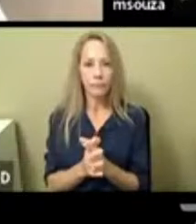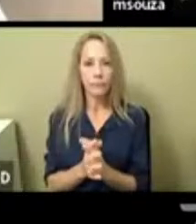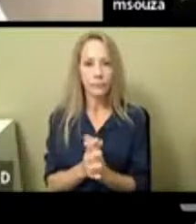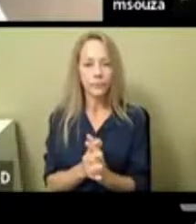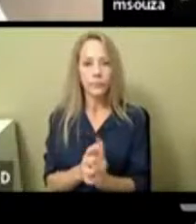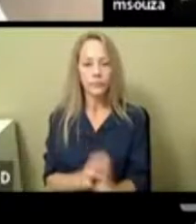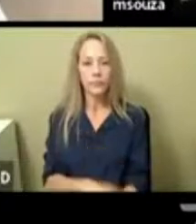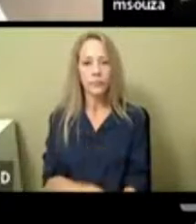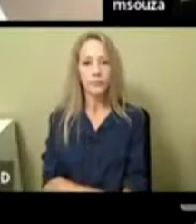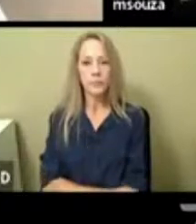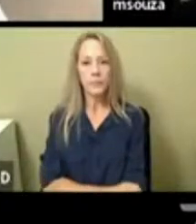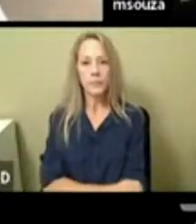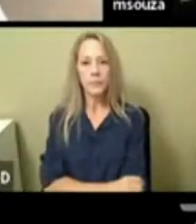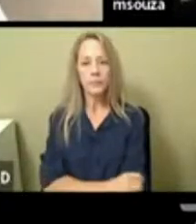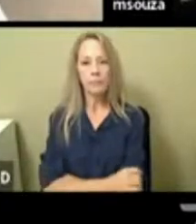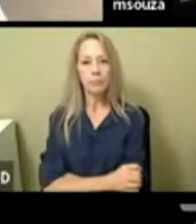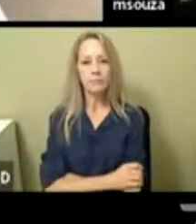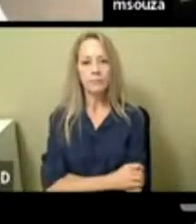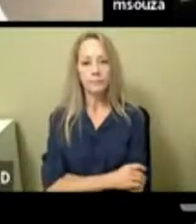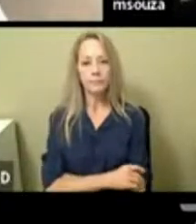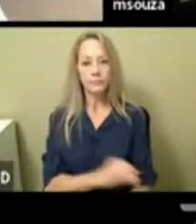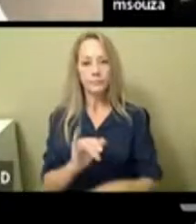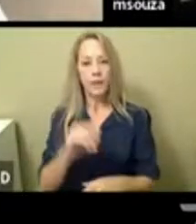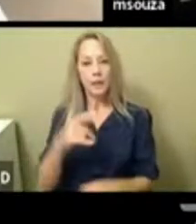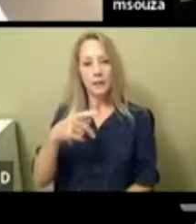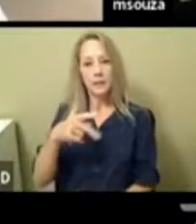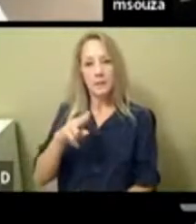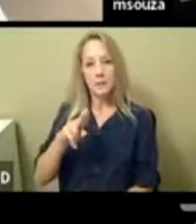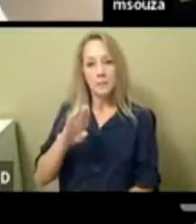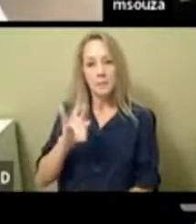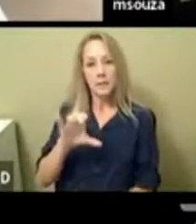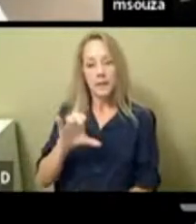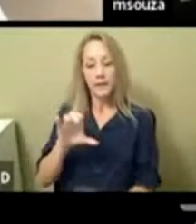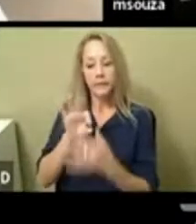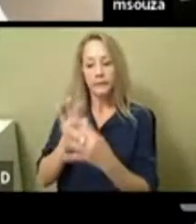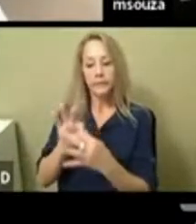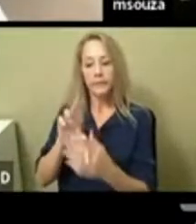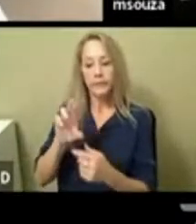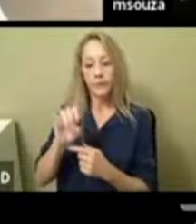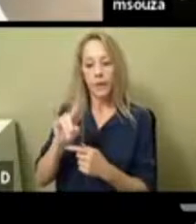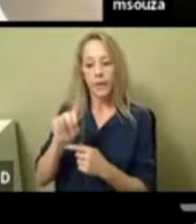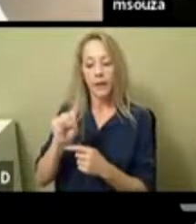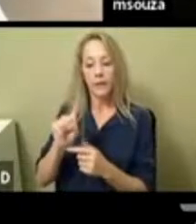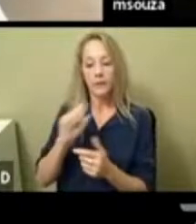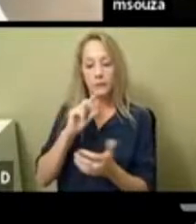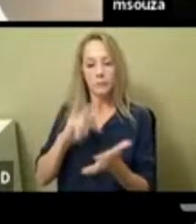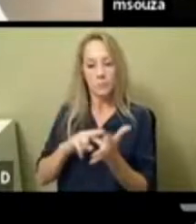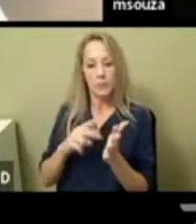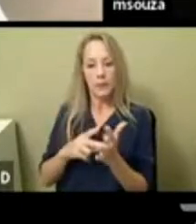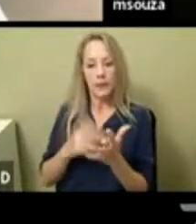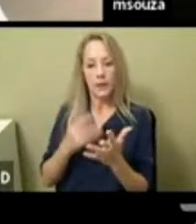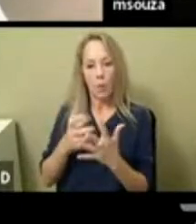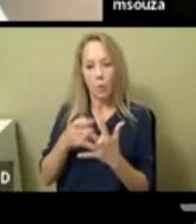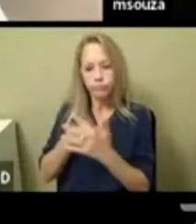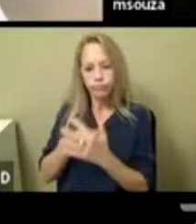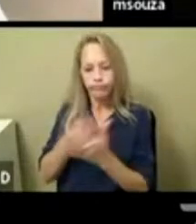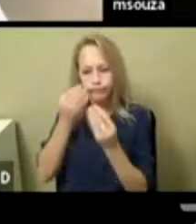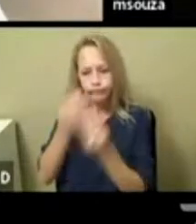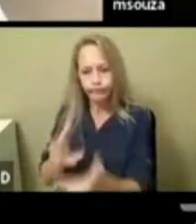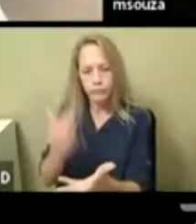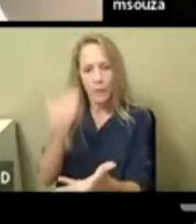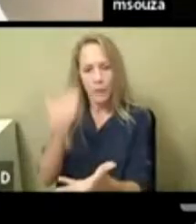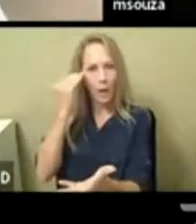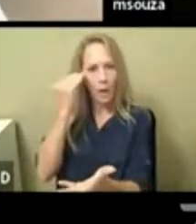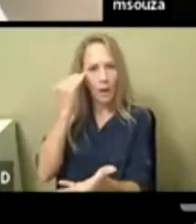when we're looking at public relations, it's really about penetrating awareness, right? And ensuring that people know. I